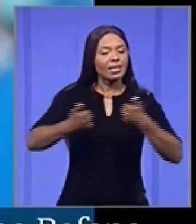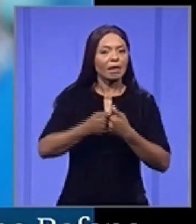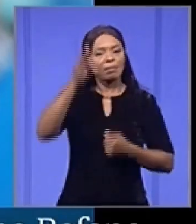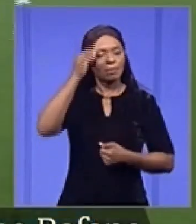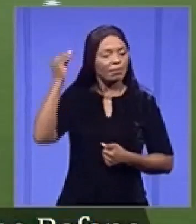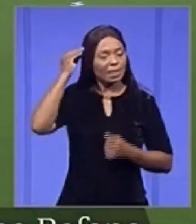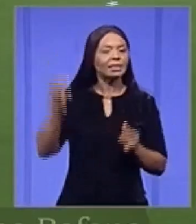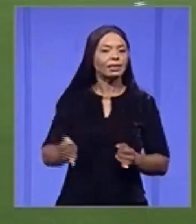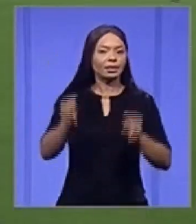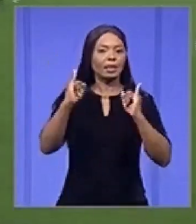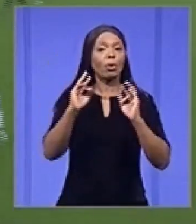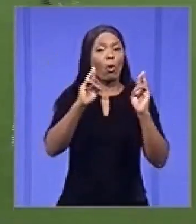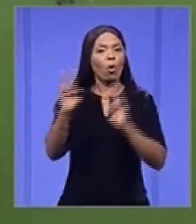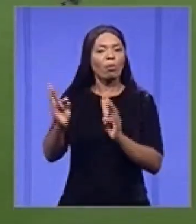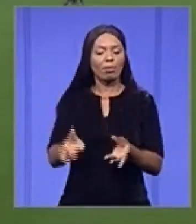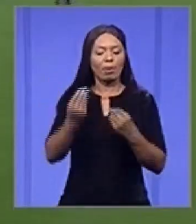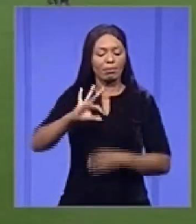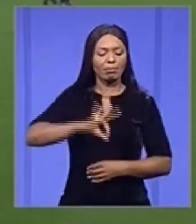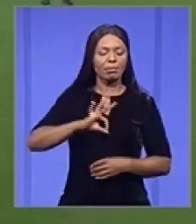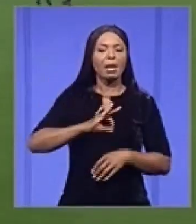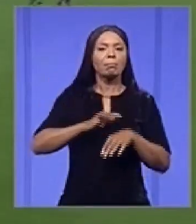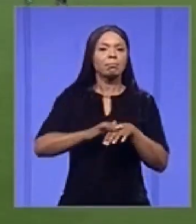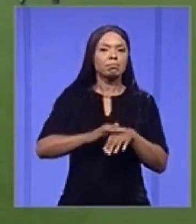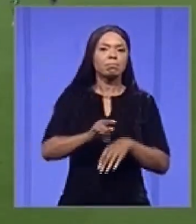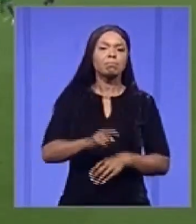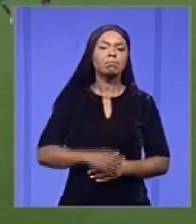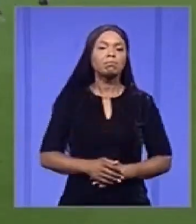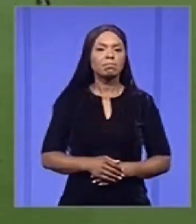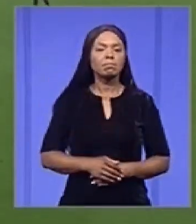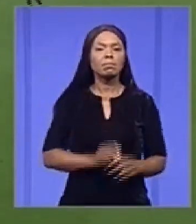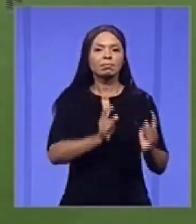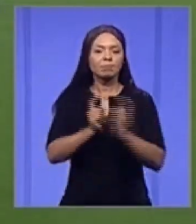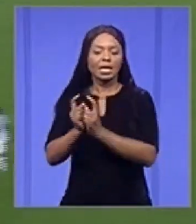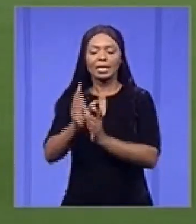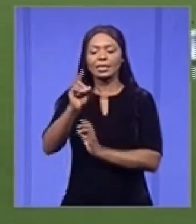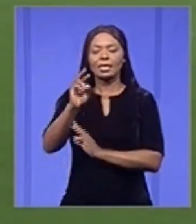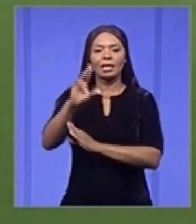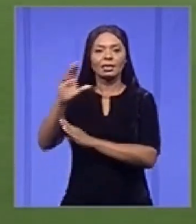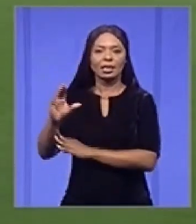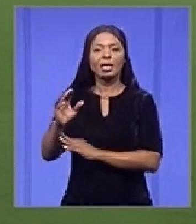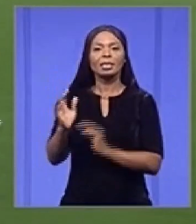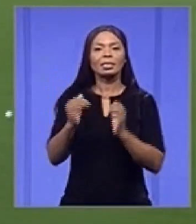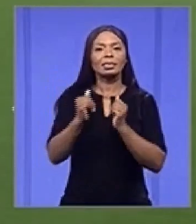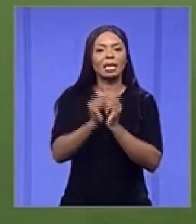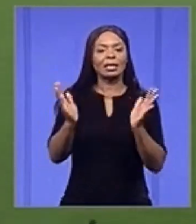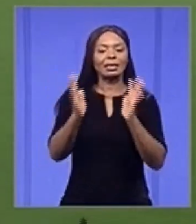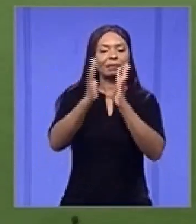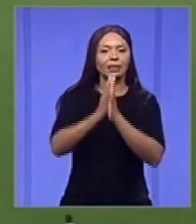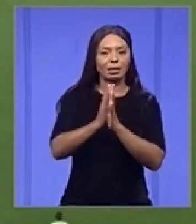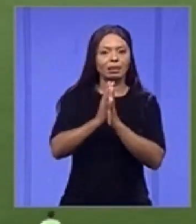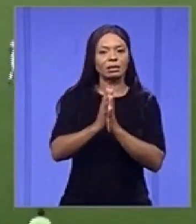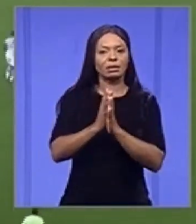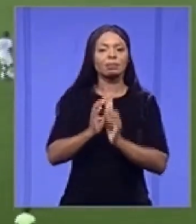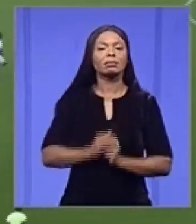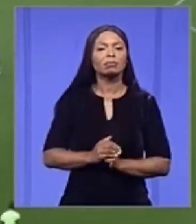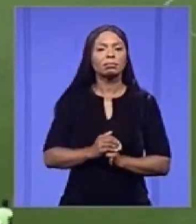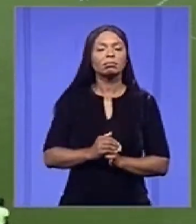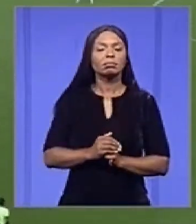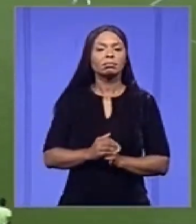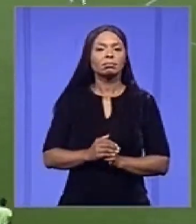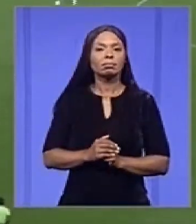medal. Bafana e tla bapala le DRC Abidjan ho tloha ka hora le 10 ka Moqebelo bosiu. Phasing ka tla SABC